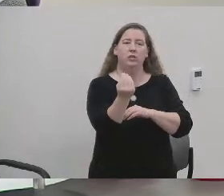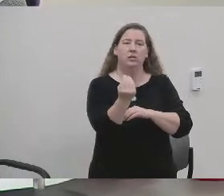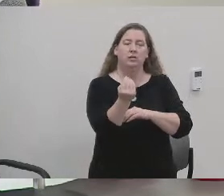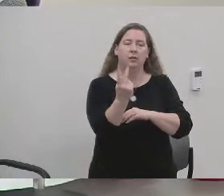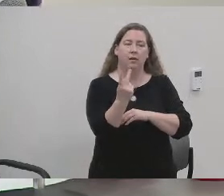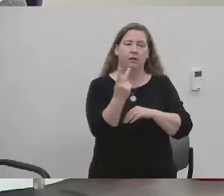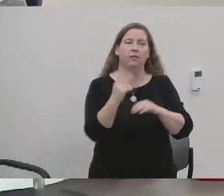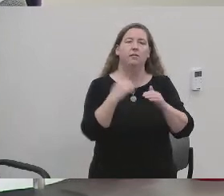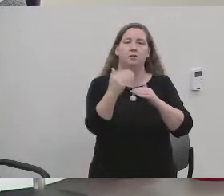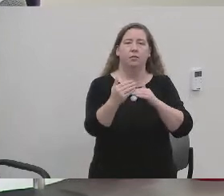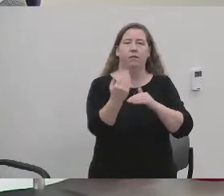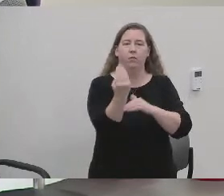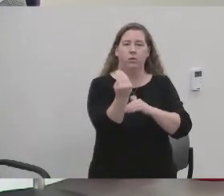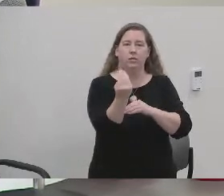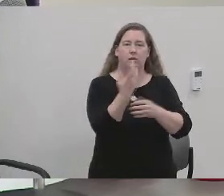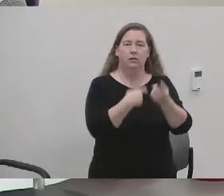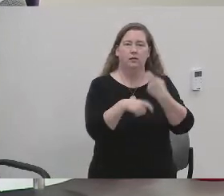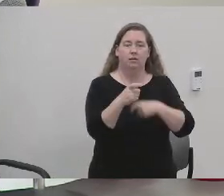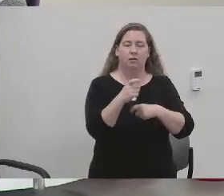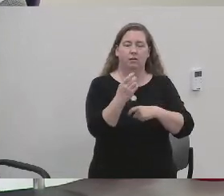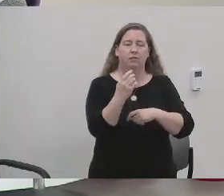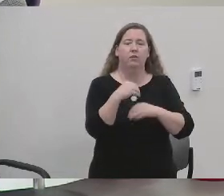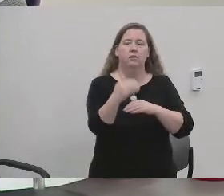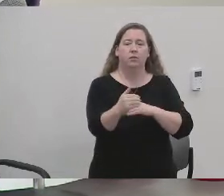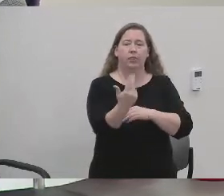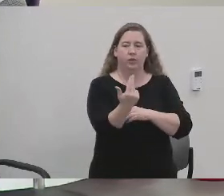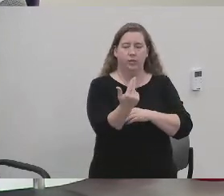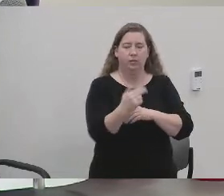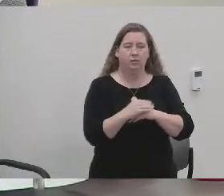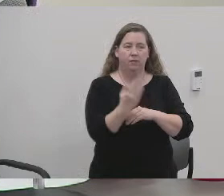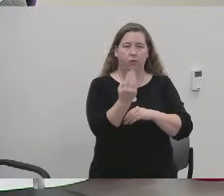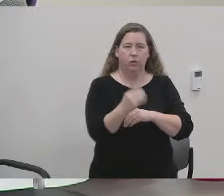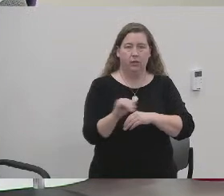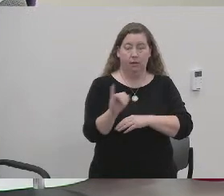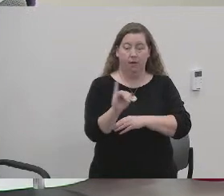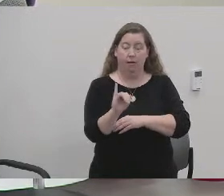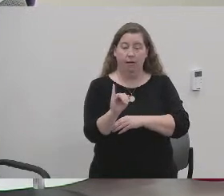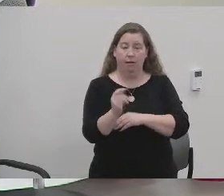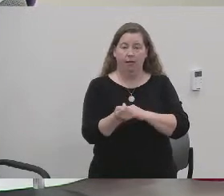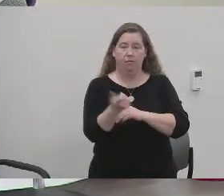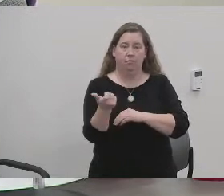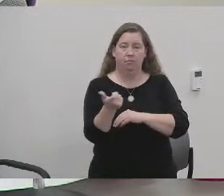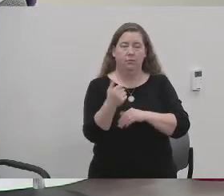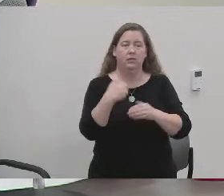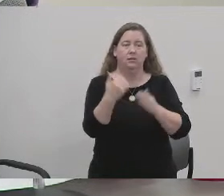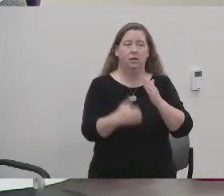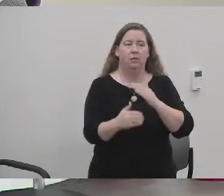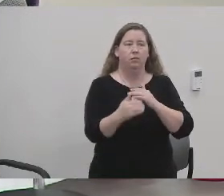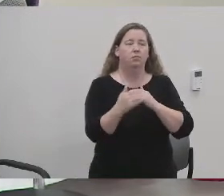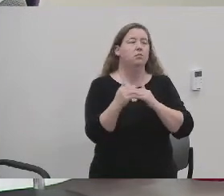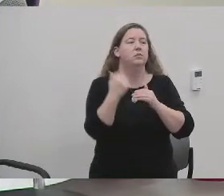14K, step 14 instead of step 13. 14I, remove step 1,